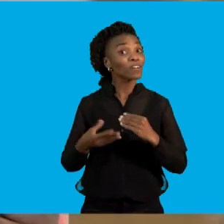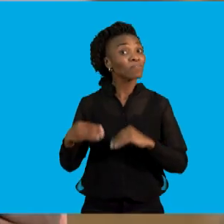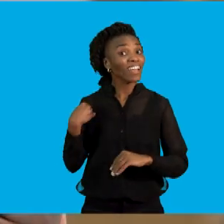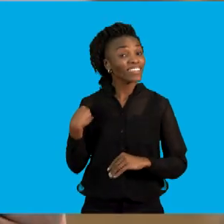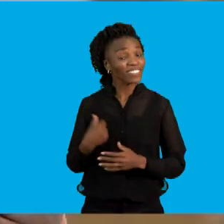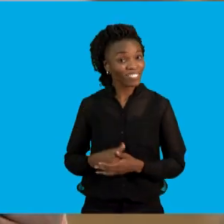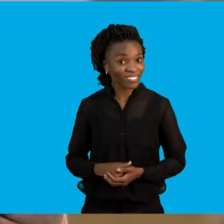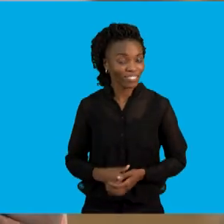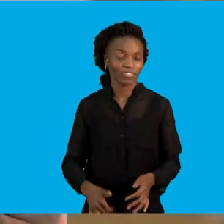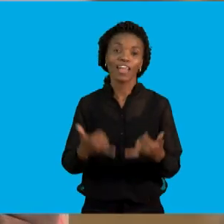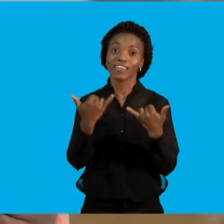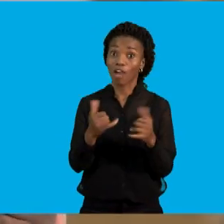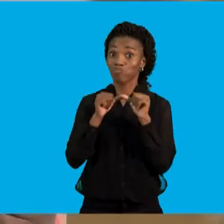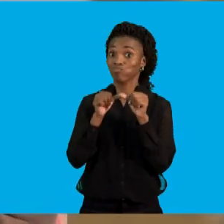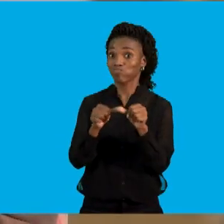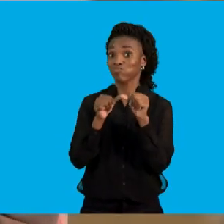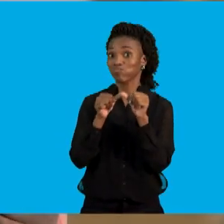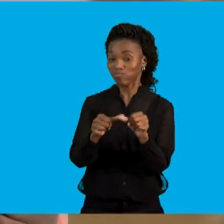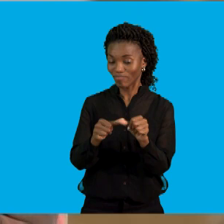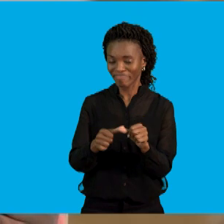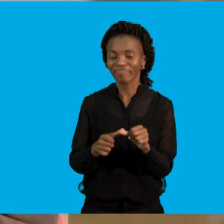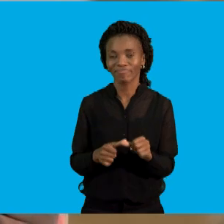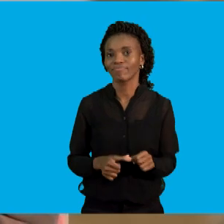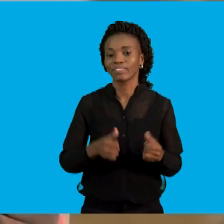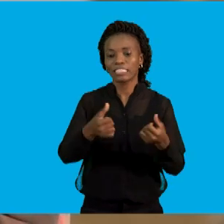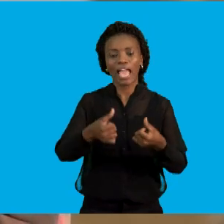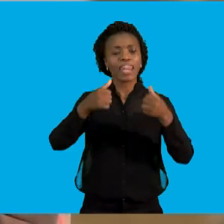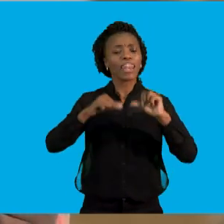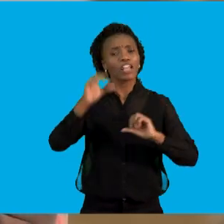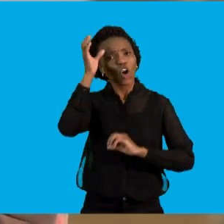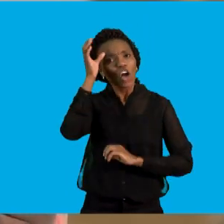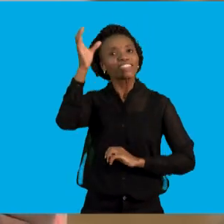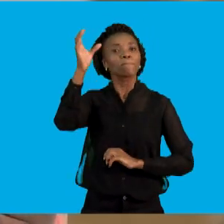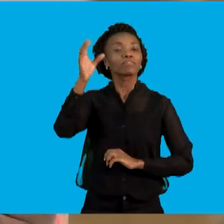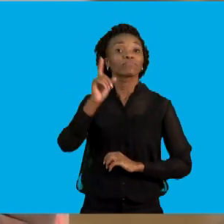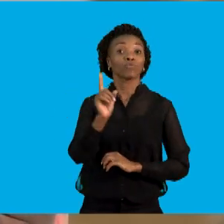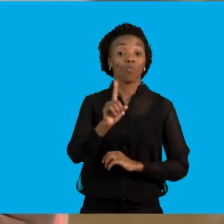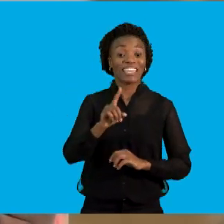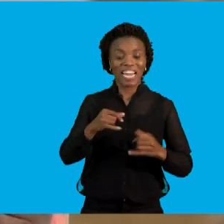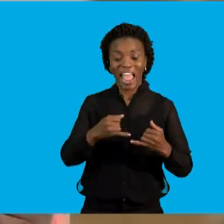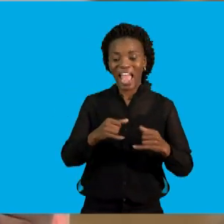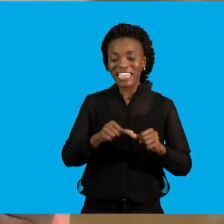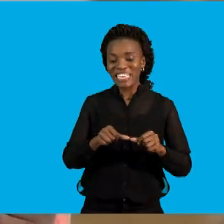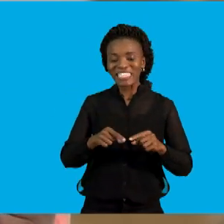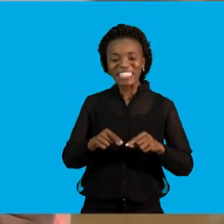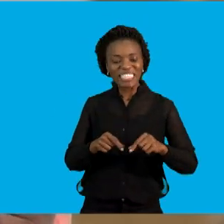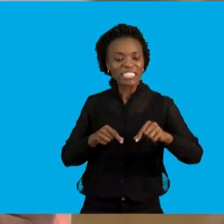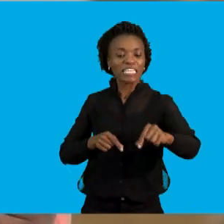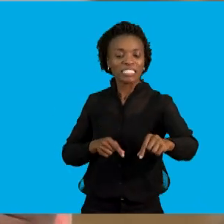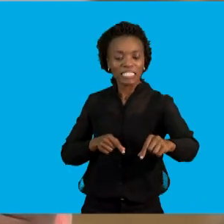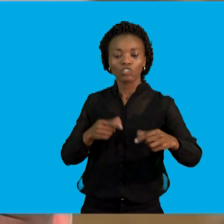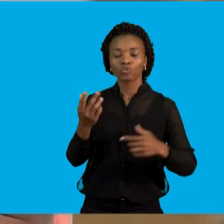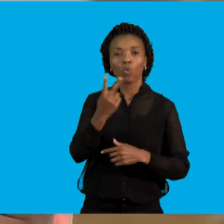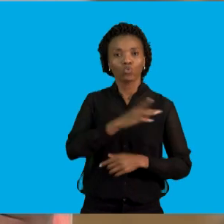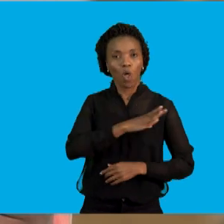Welcome back. Now, let us continue. Our next concept is on distance and length.